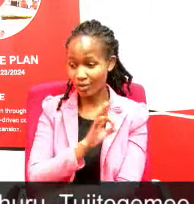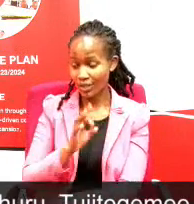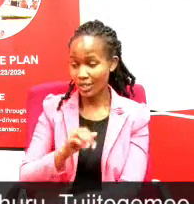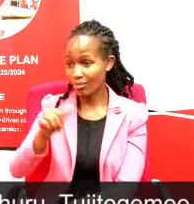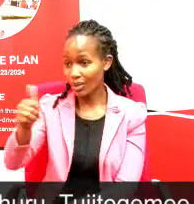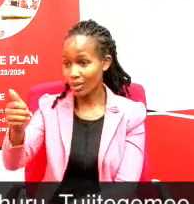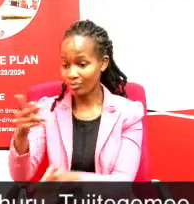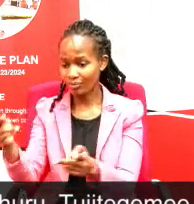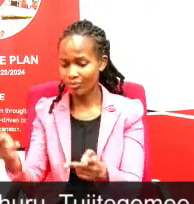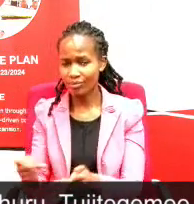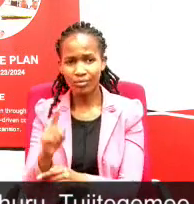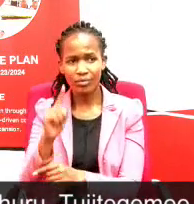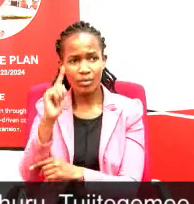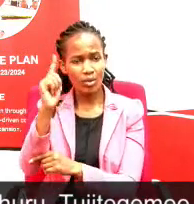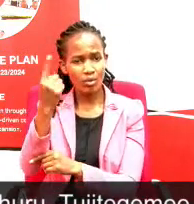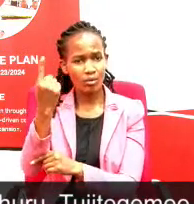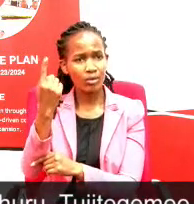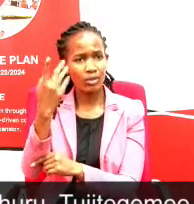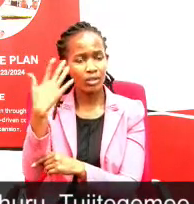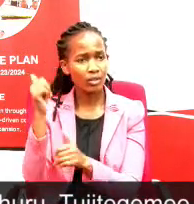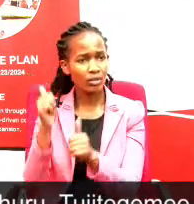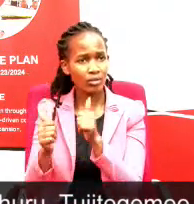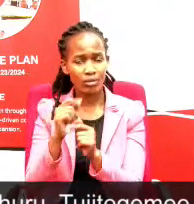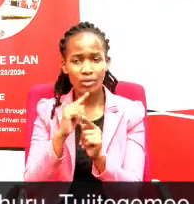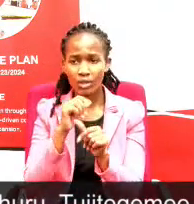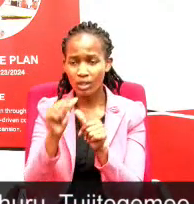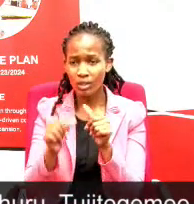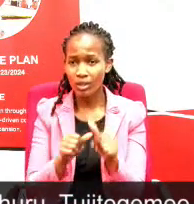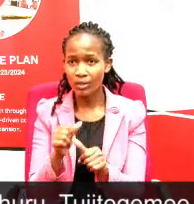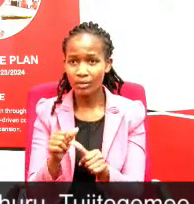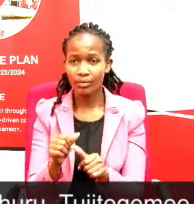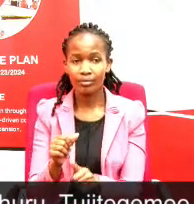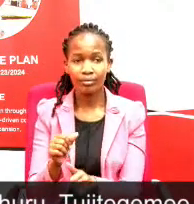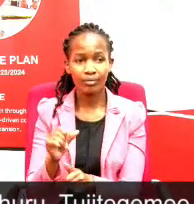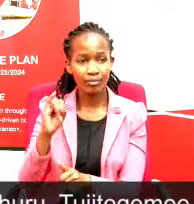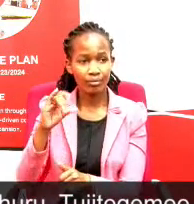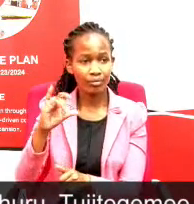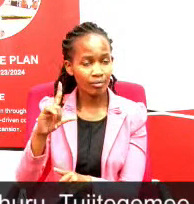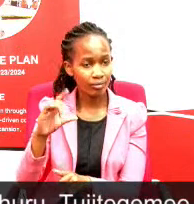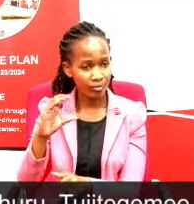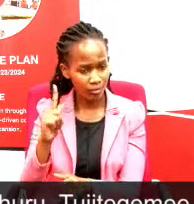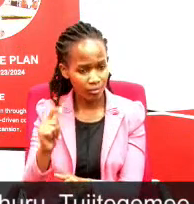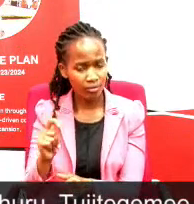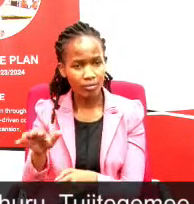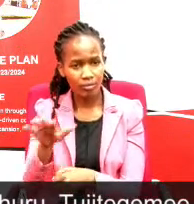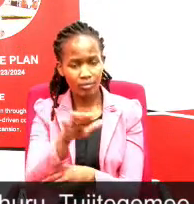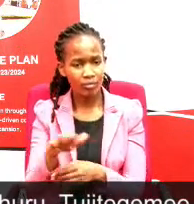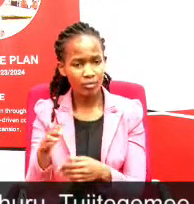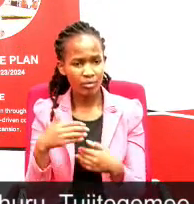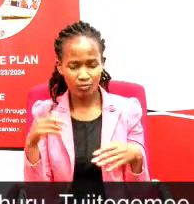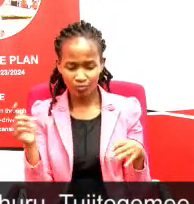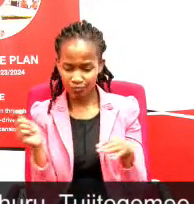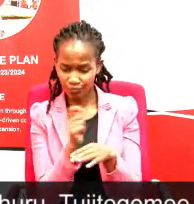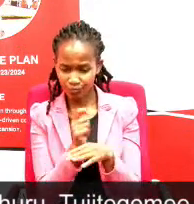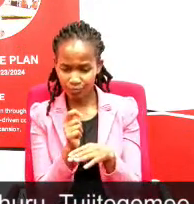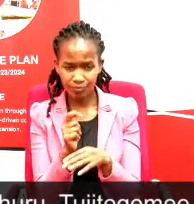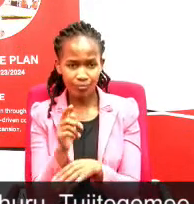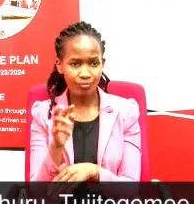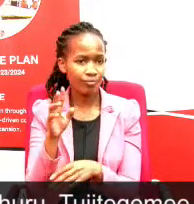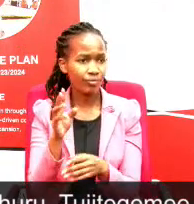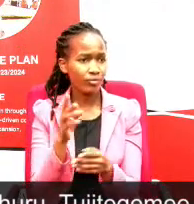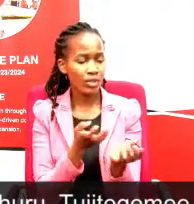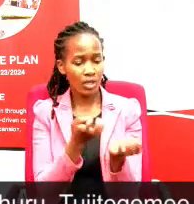elsewhere, one of the big things is also about just the illicit areas. There's a lot of illicit trade, and